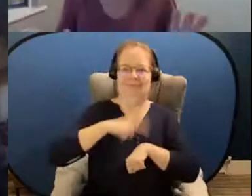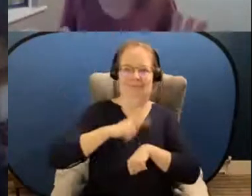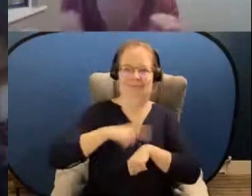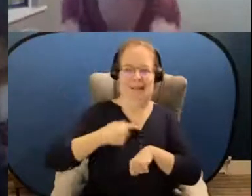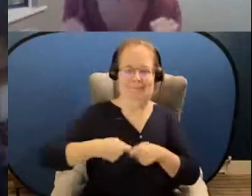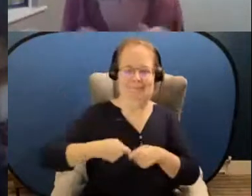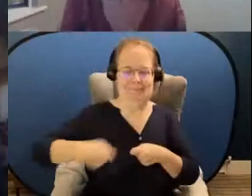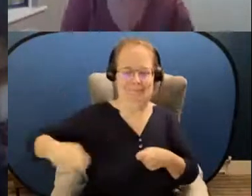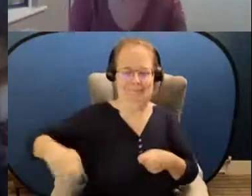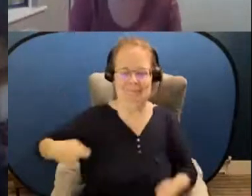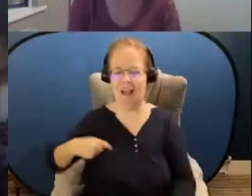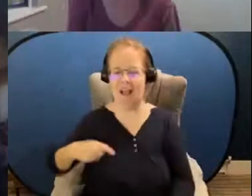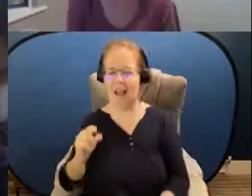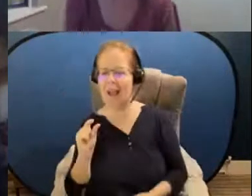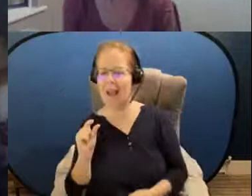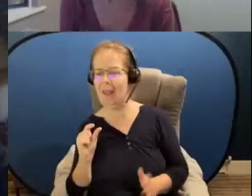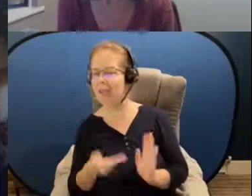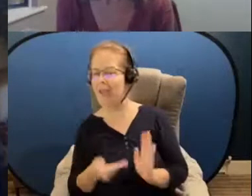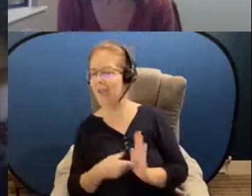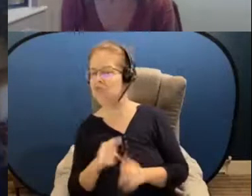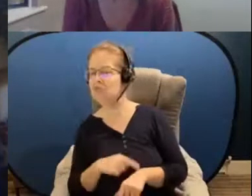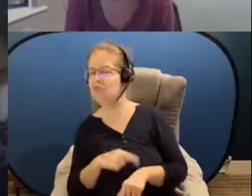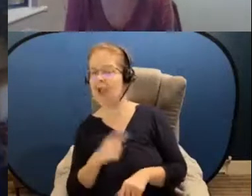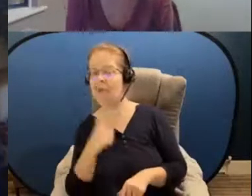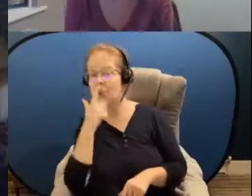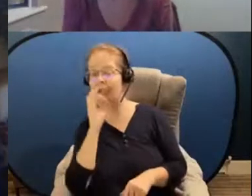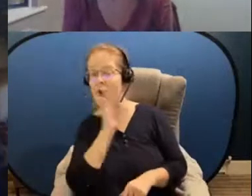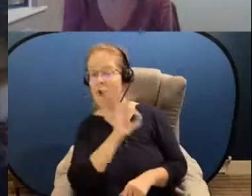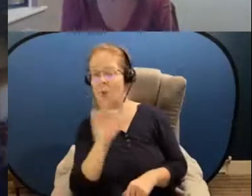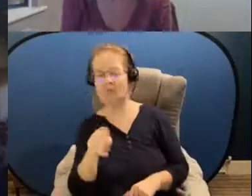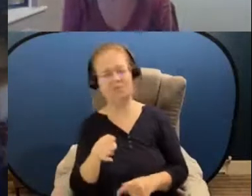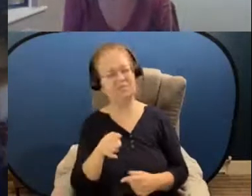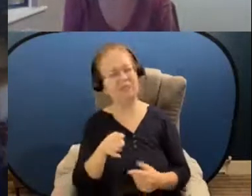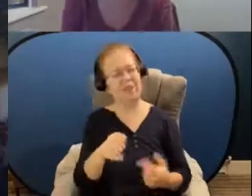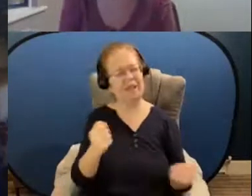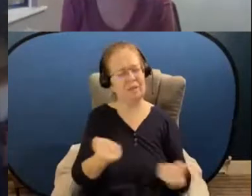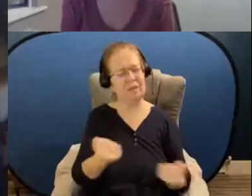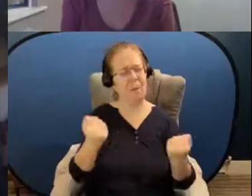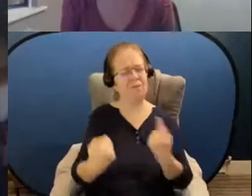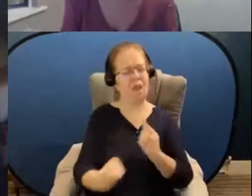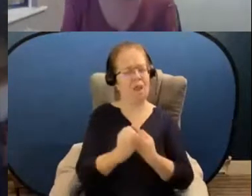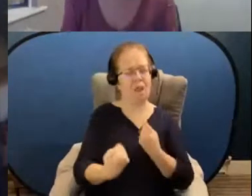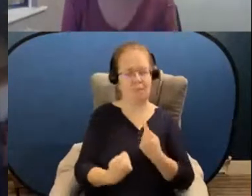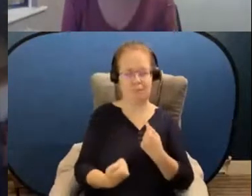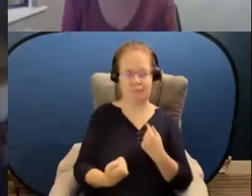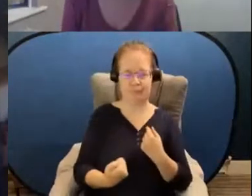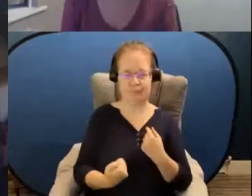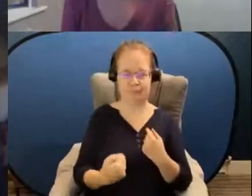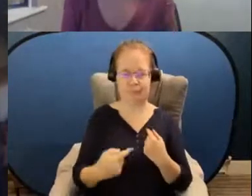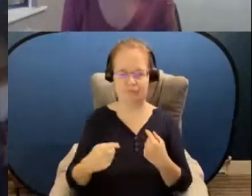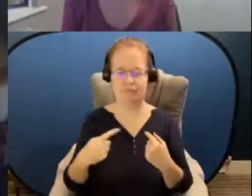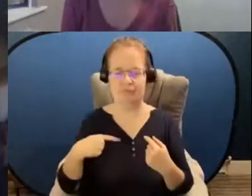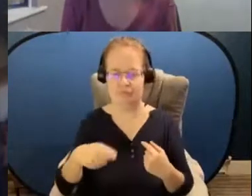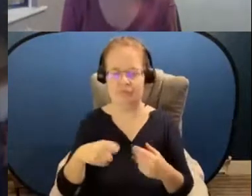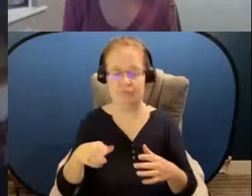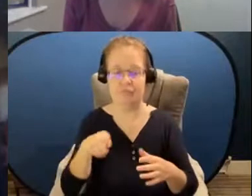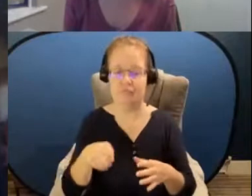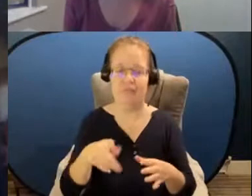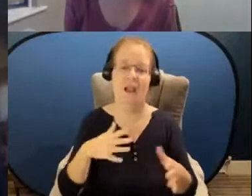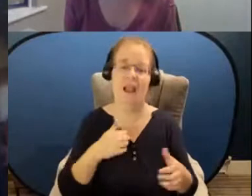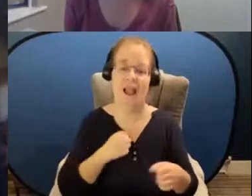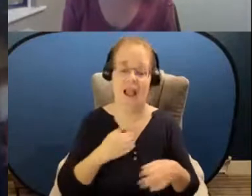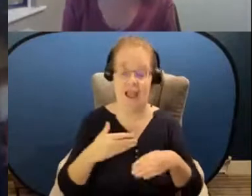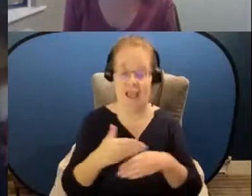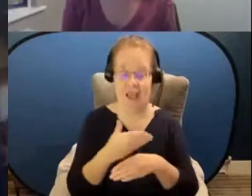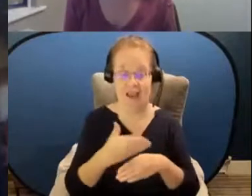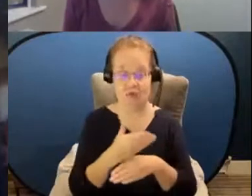think maybe we've got a little bit of time to just ask that question, because I think it's quite a powerful one. I think there's a huge area for our industry to